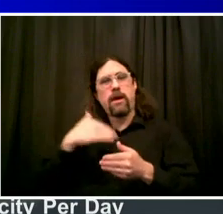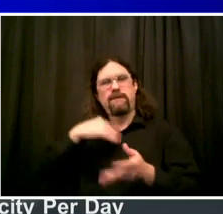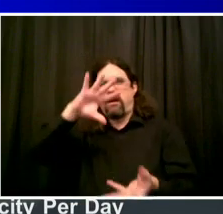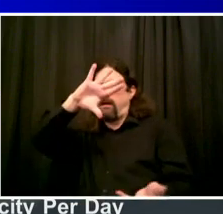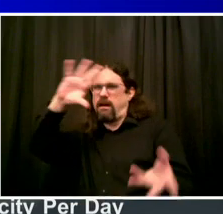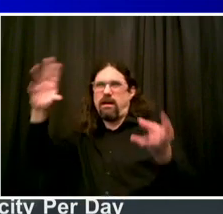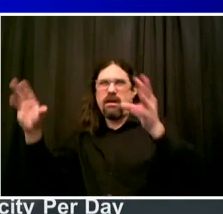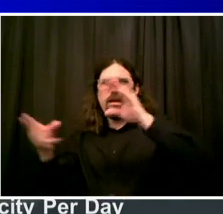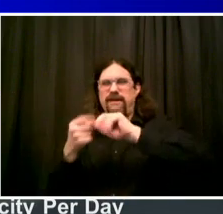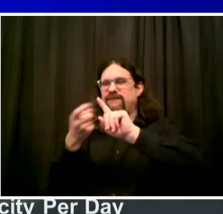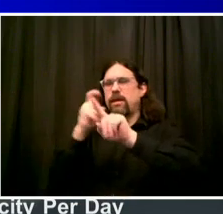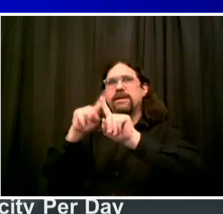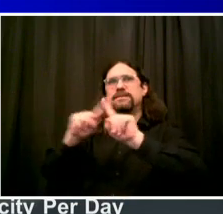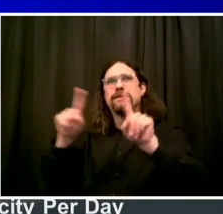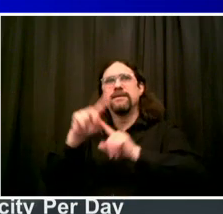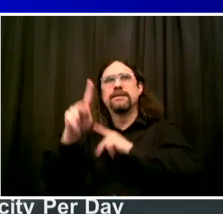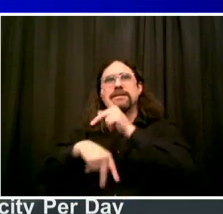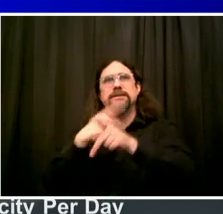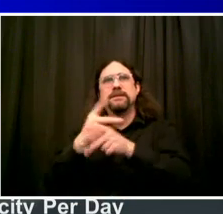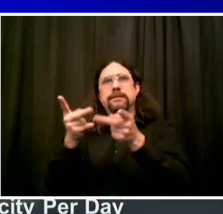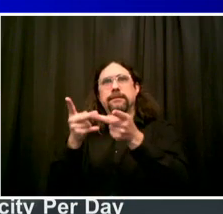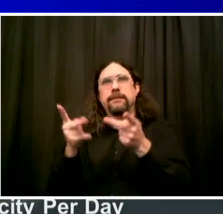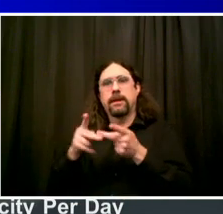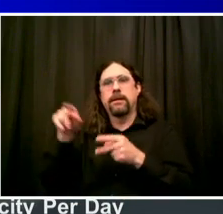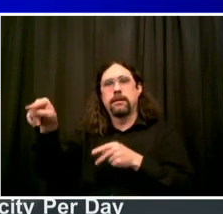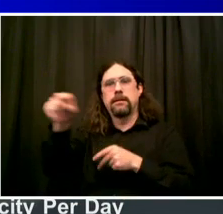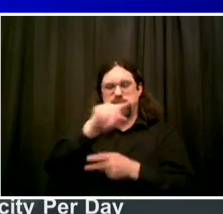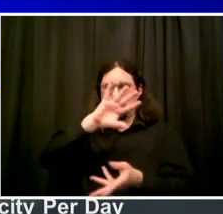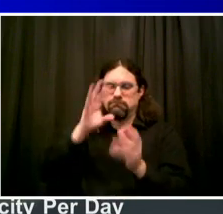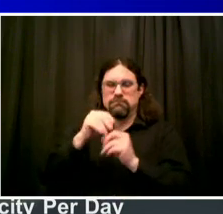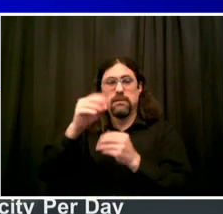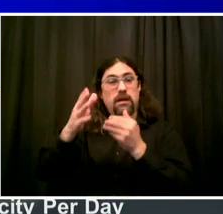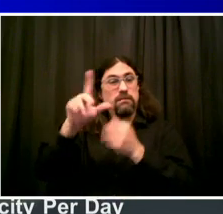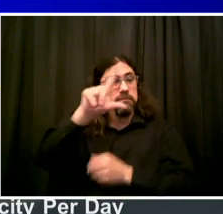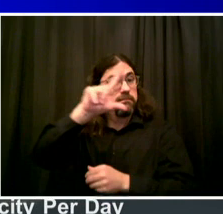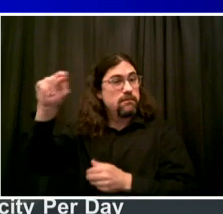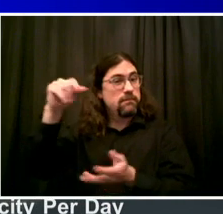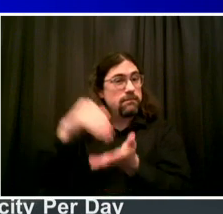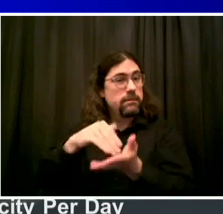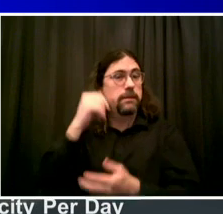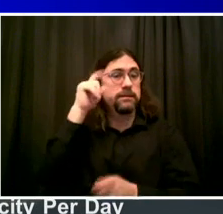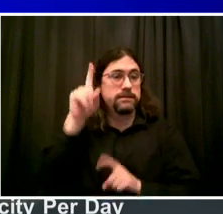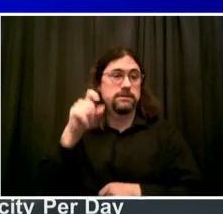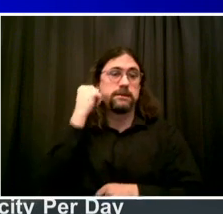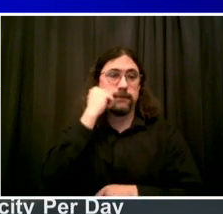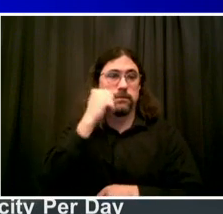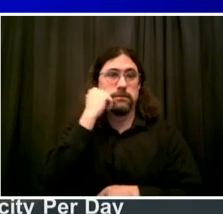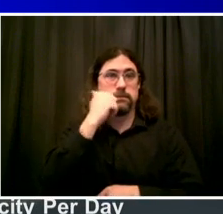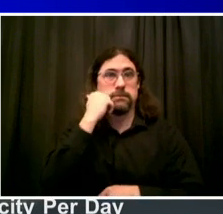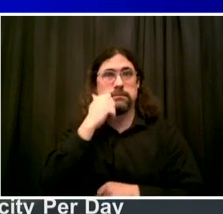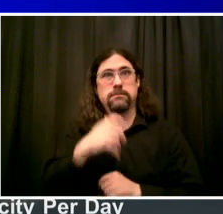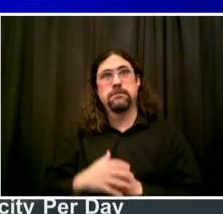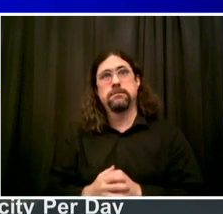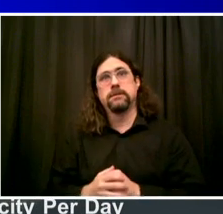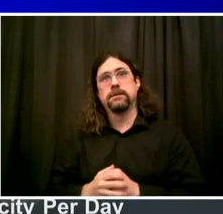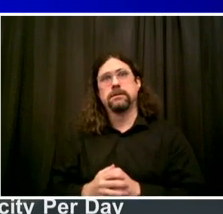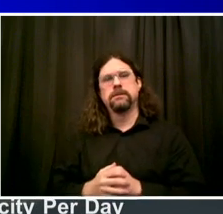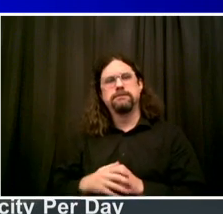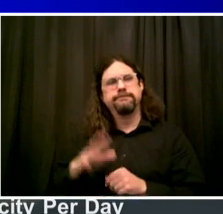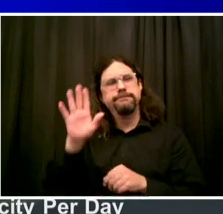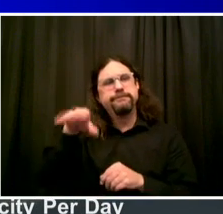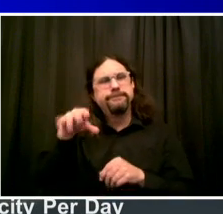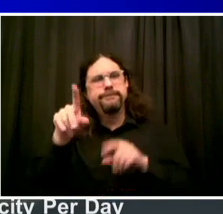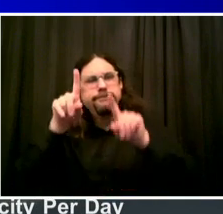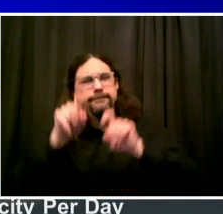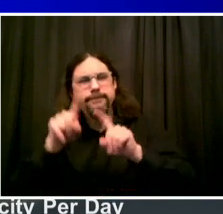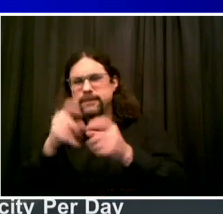go beyond that. The criteria for who gets tested will keep evolving as more and more testing becomes available. And we'll